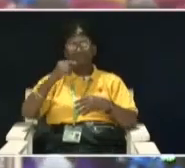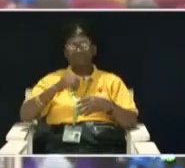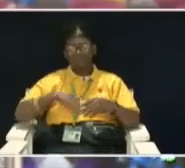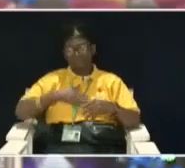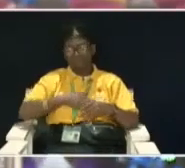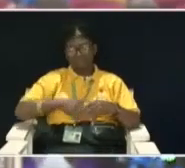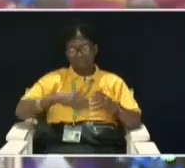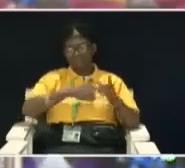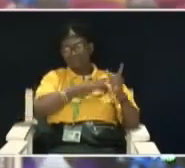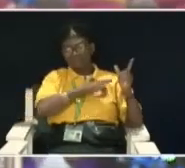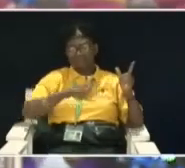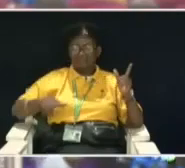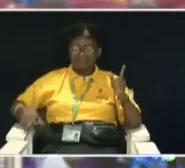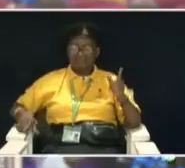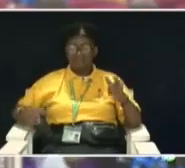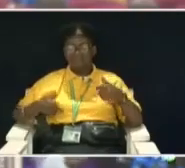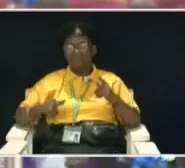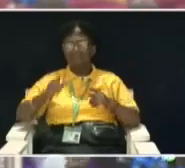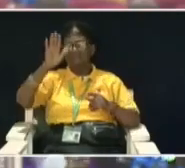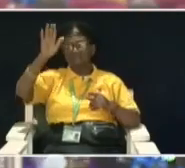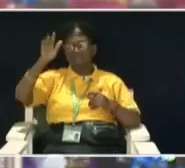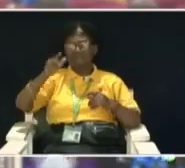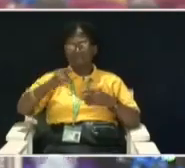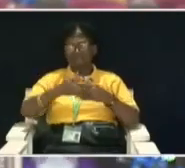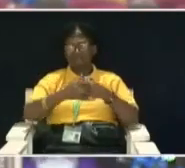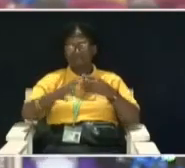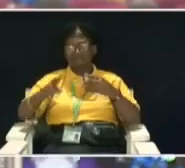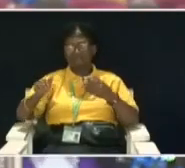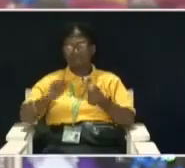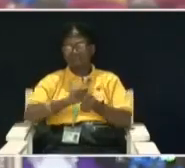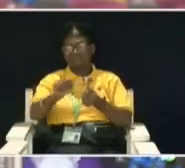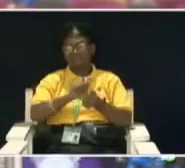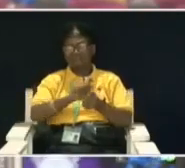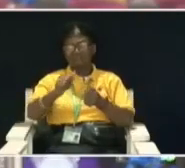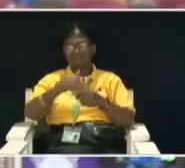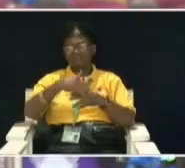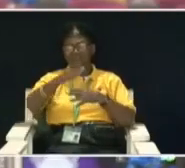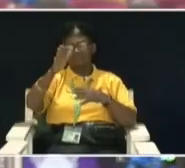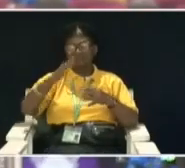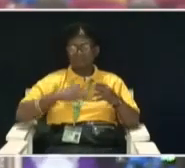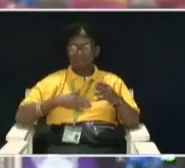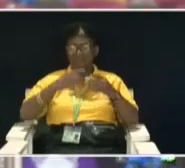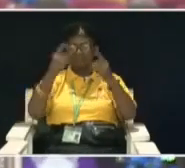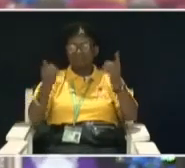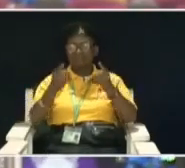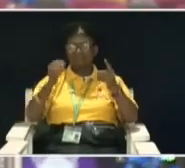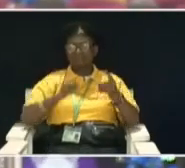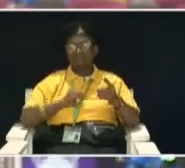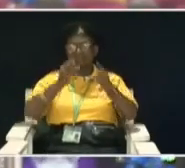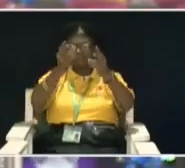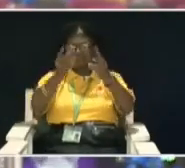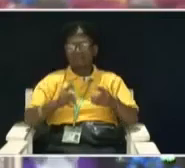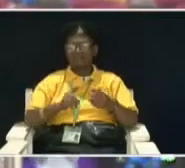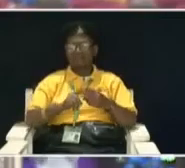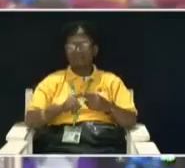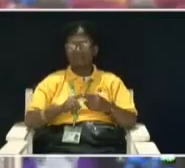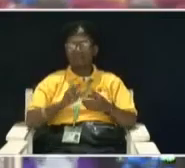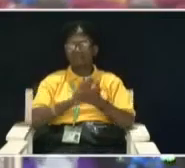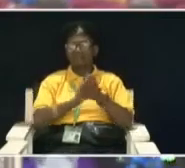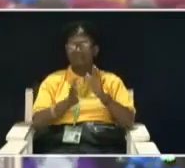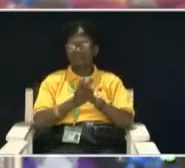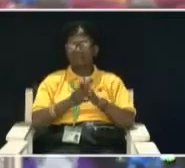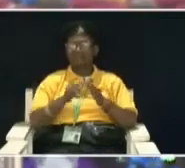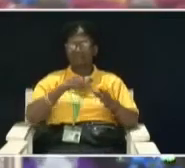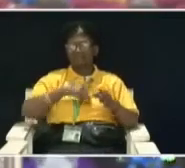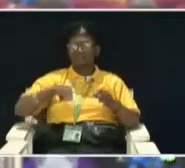sins. I want to be a member of the family of God. Please, Lord, I will serve you from now